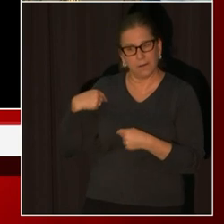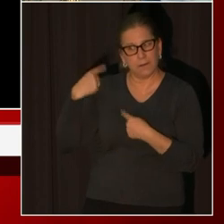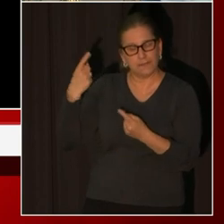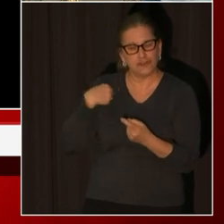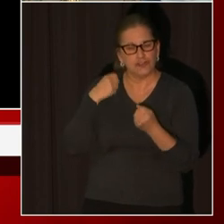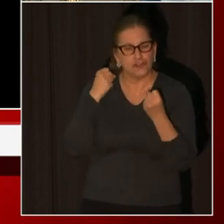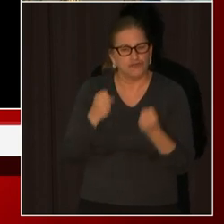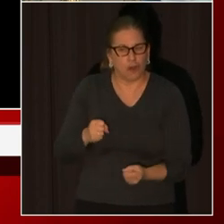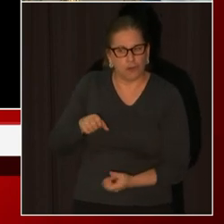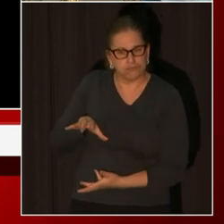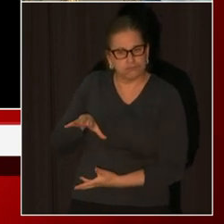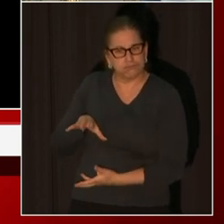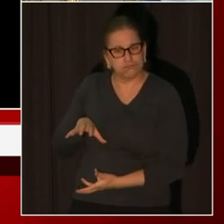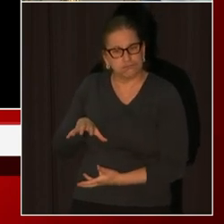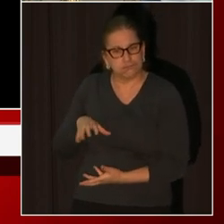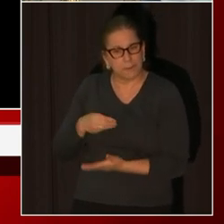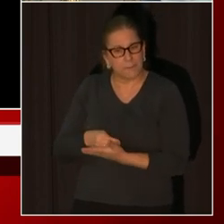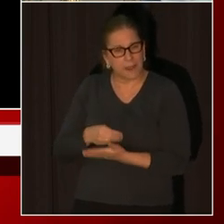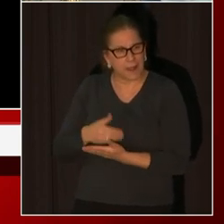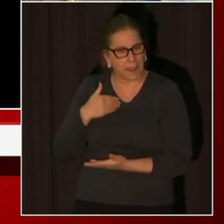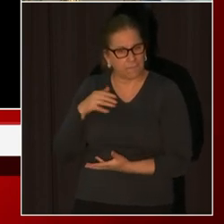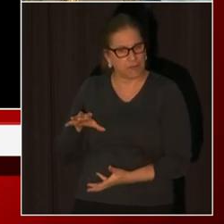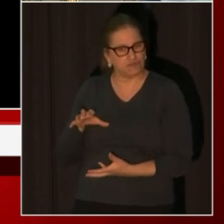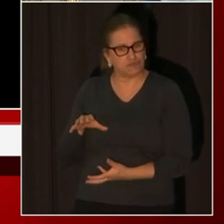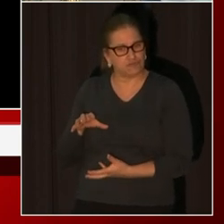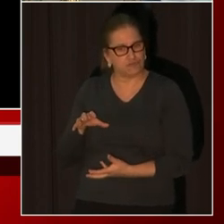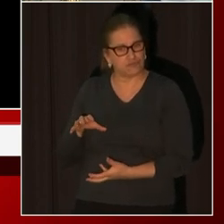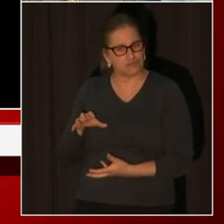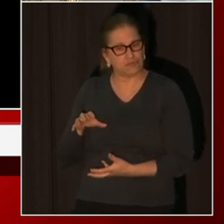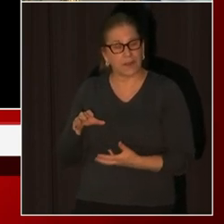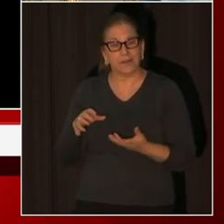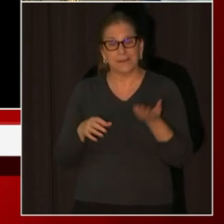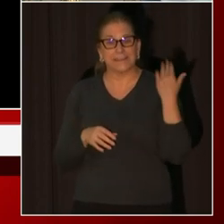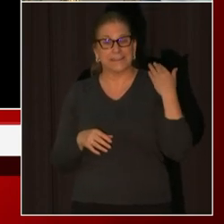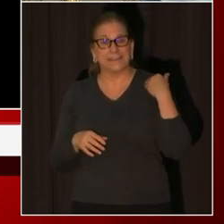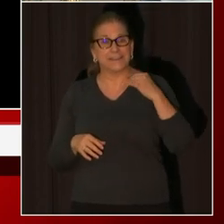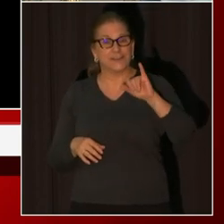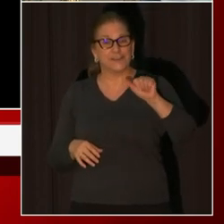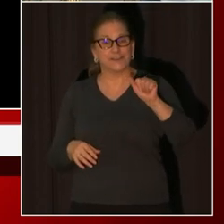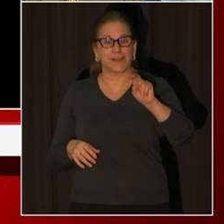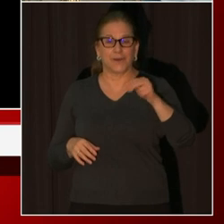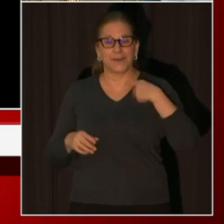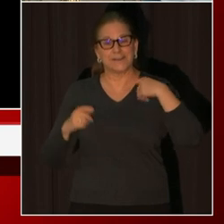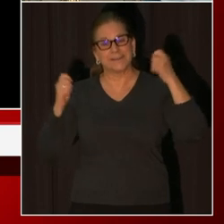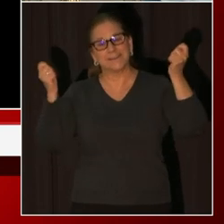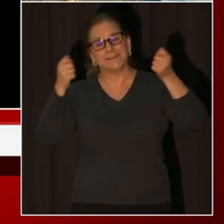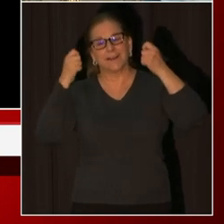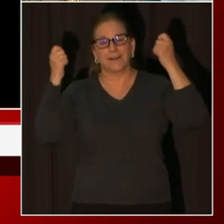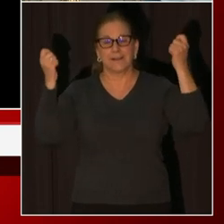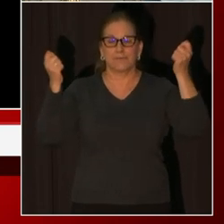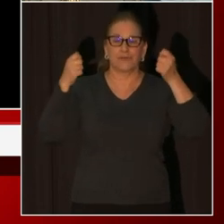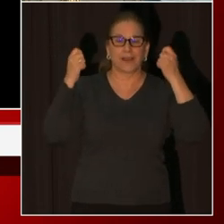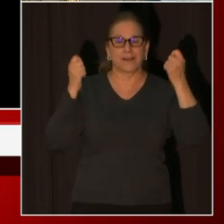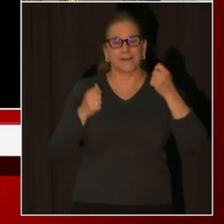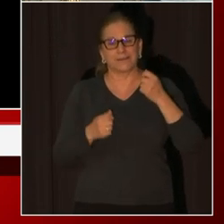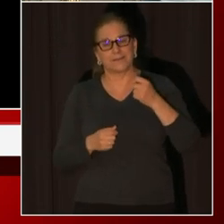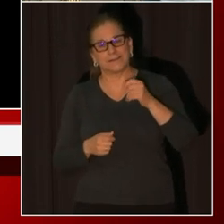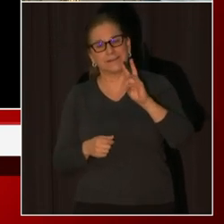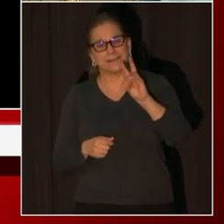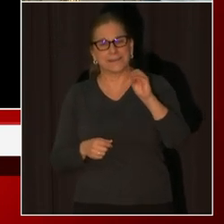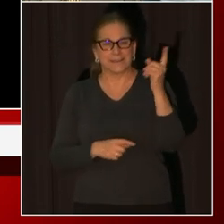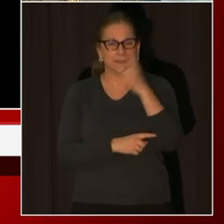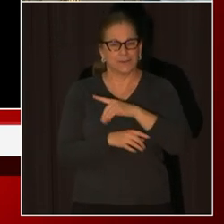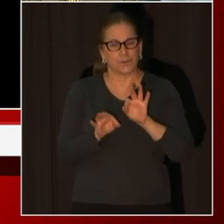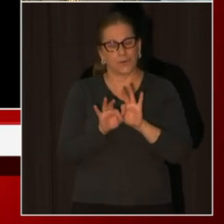celebrated the fact that we hit 60 days of cash reserves, a good government milestone that let